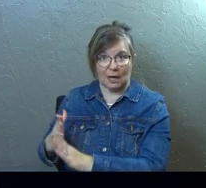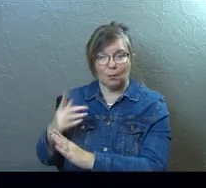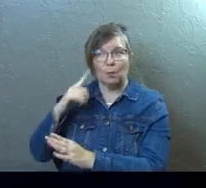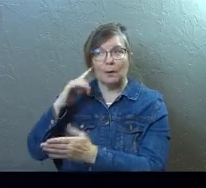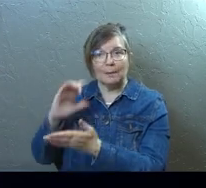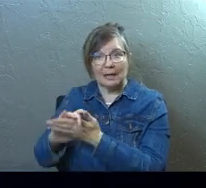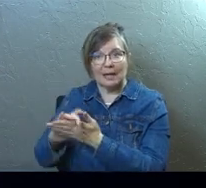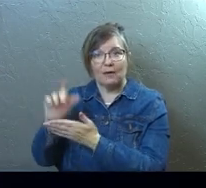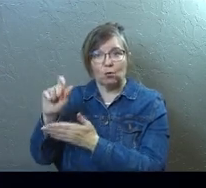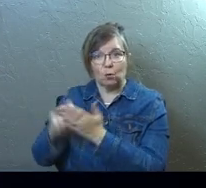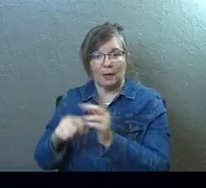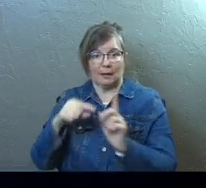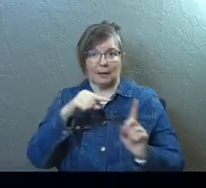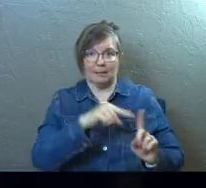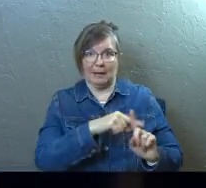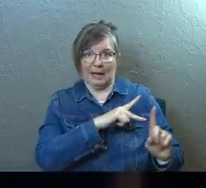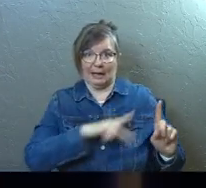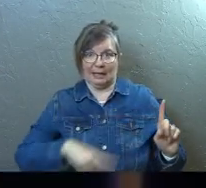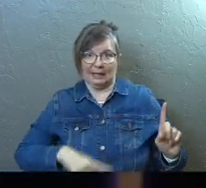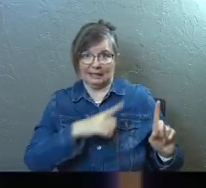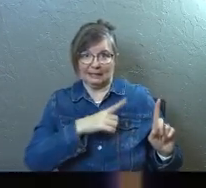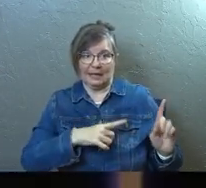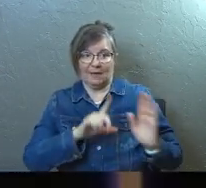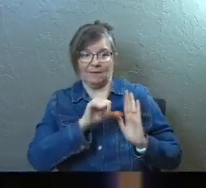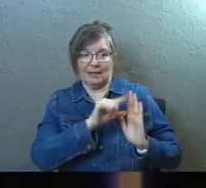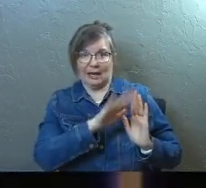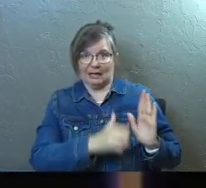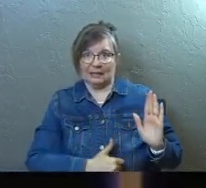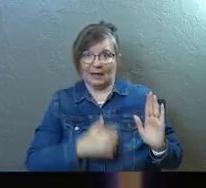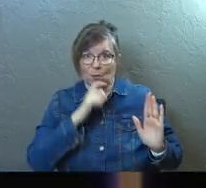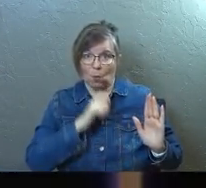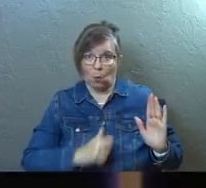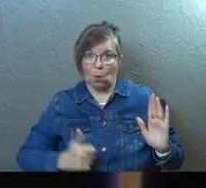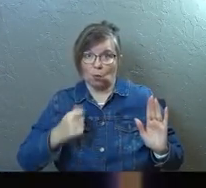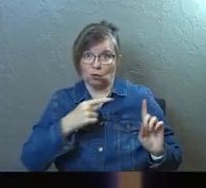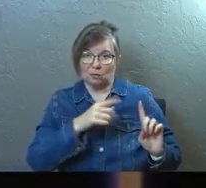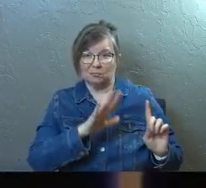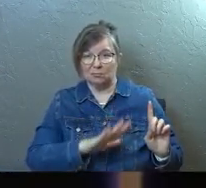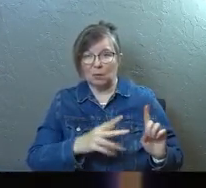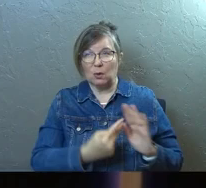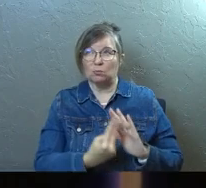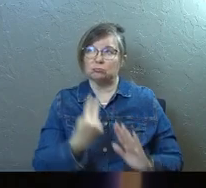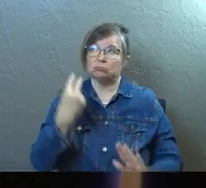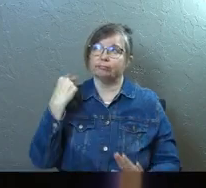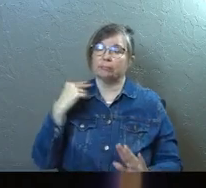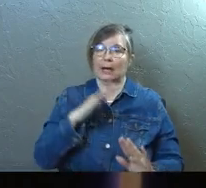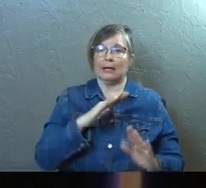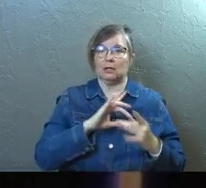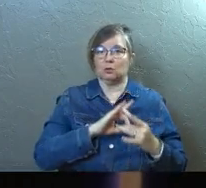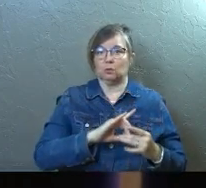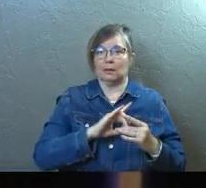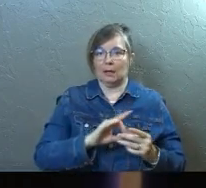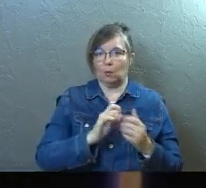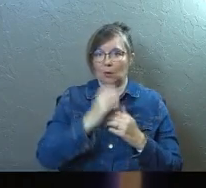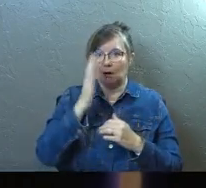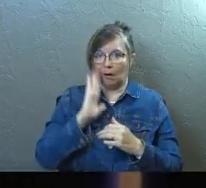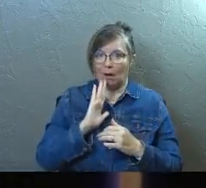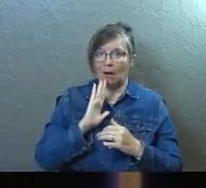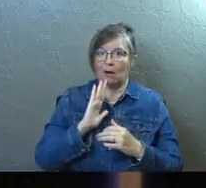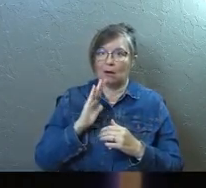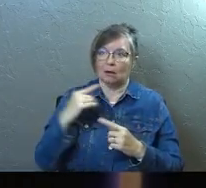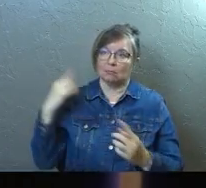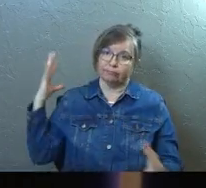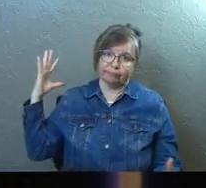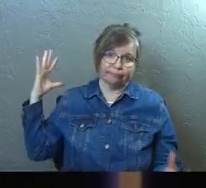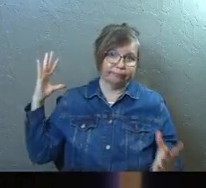it was written by King David later in his life when he was reflecting on his relationship with God